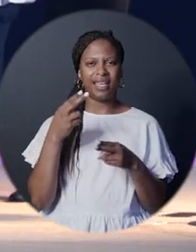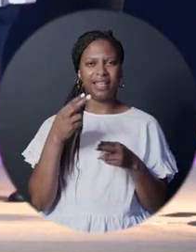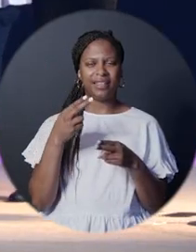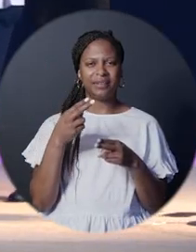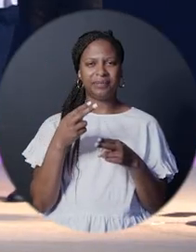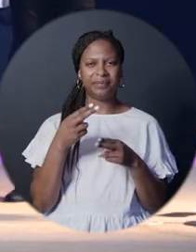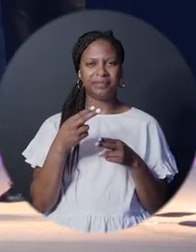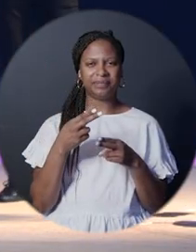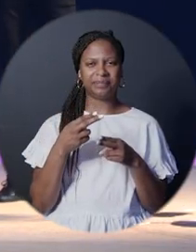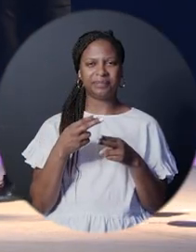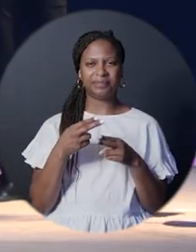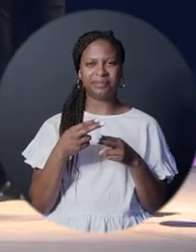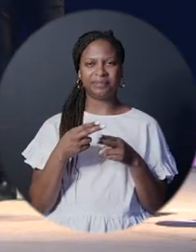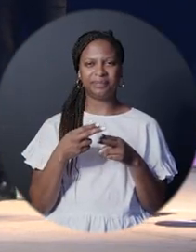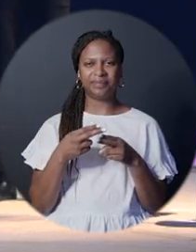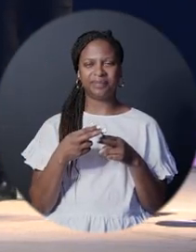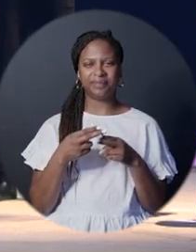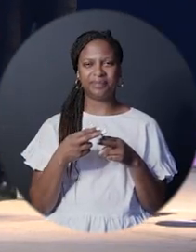that